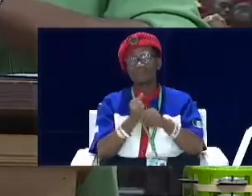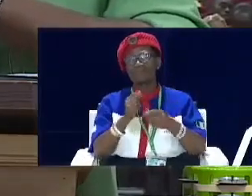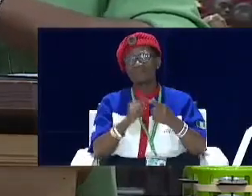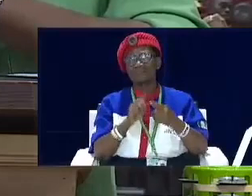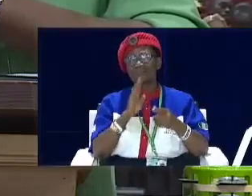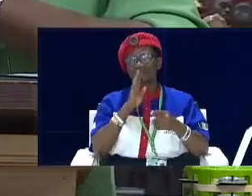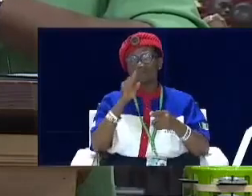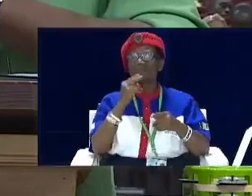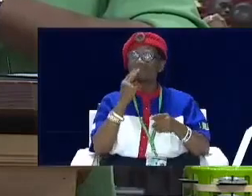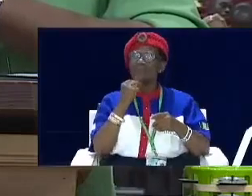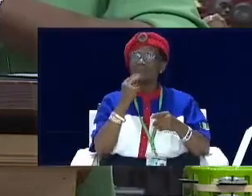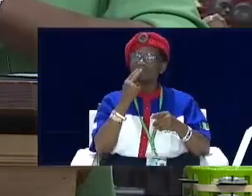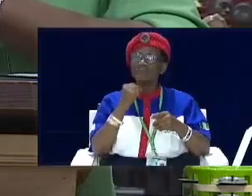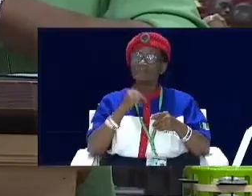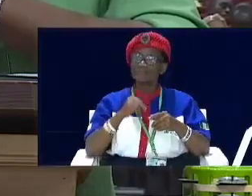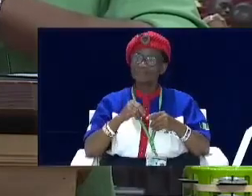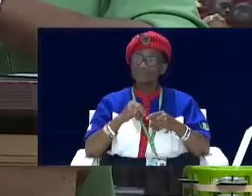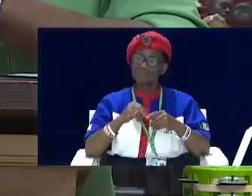je pe adun ni ti won.